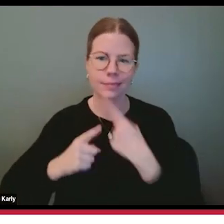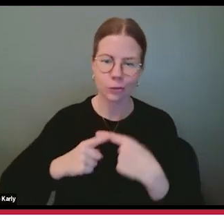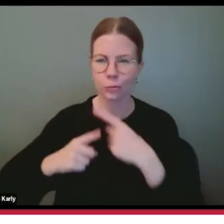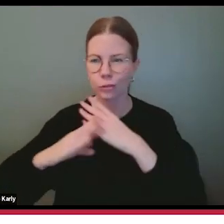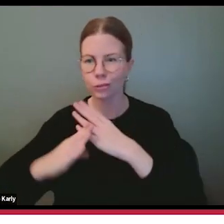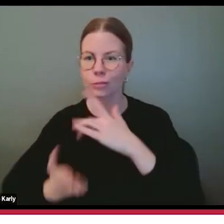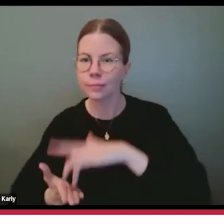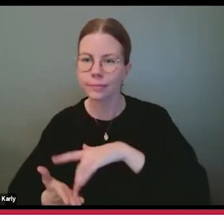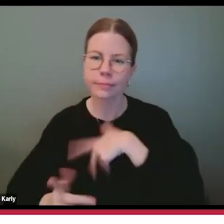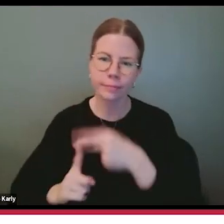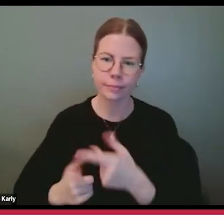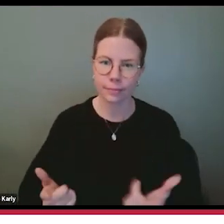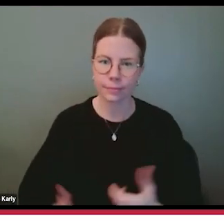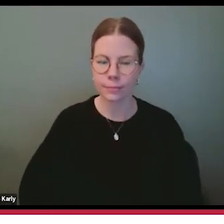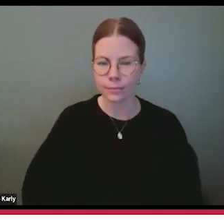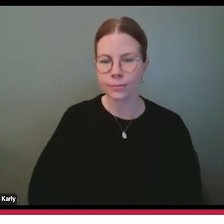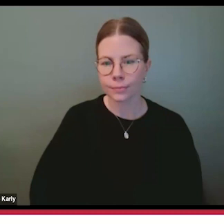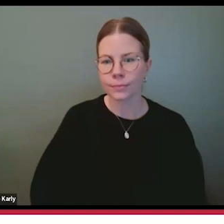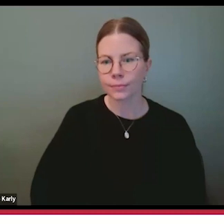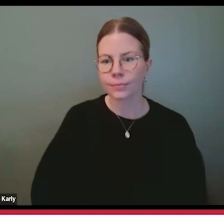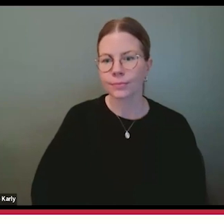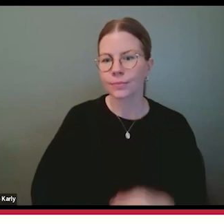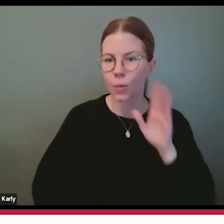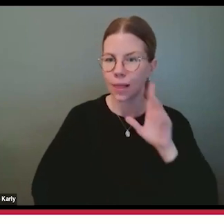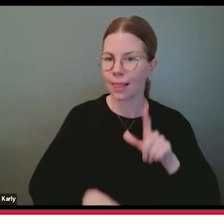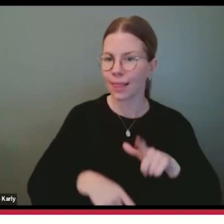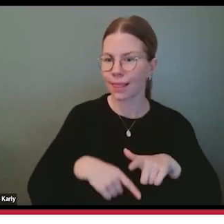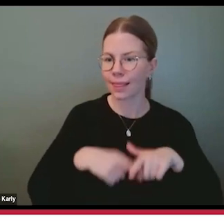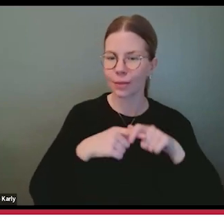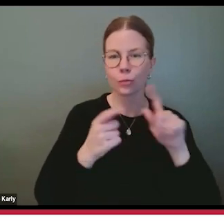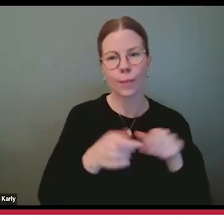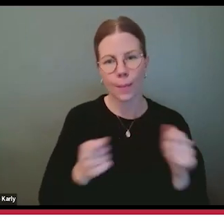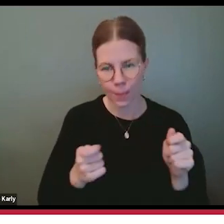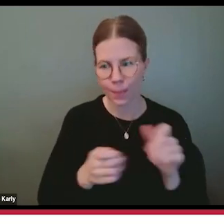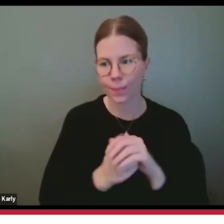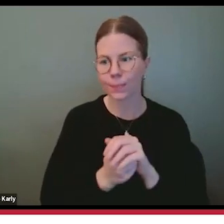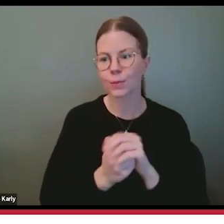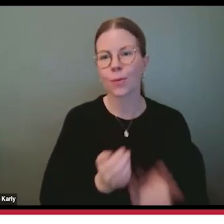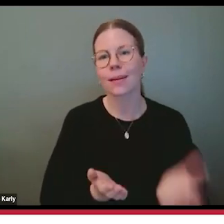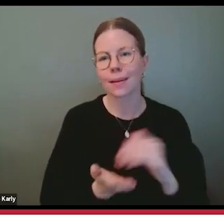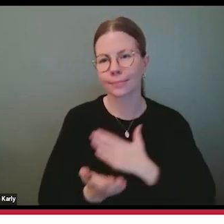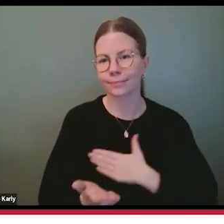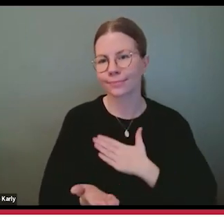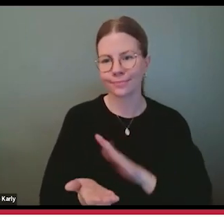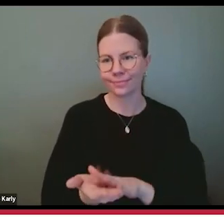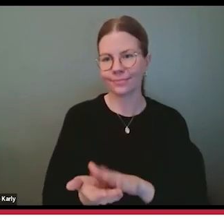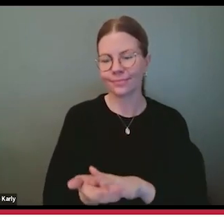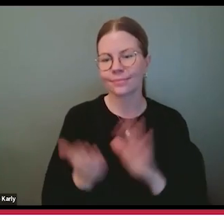Thank you. I think we'll end it there. Please, another round of applause for Dr. Marc Lipsitch. Thank you so much.